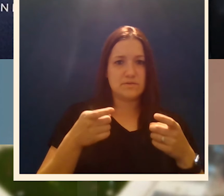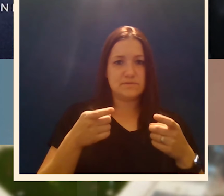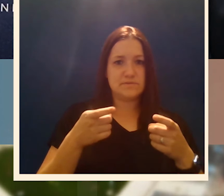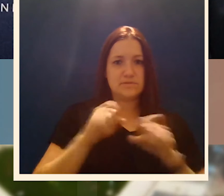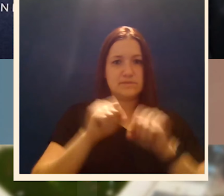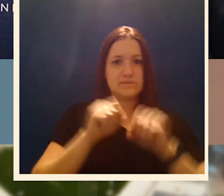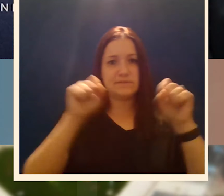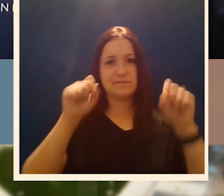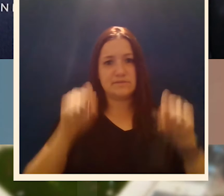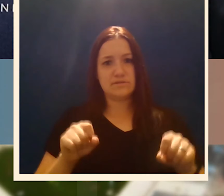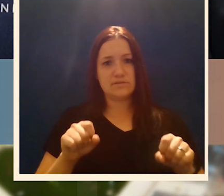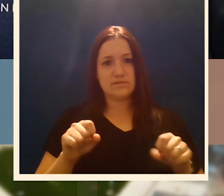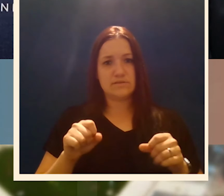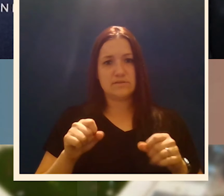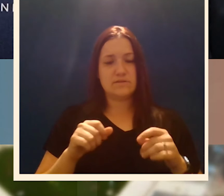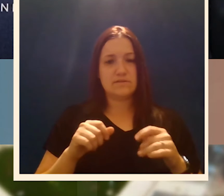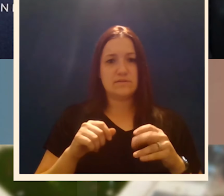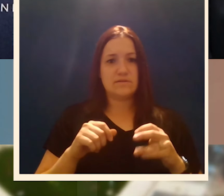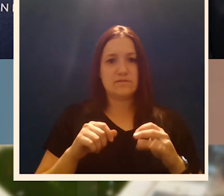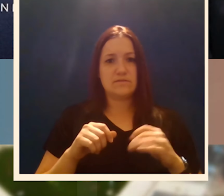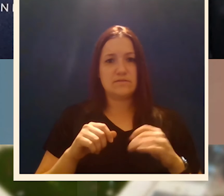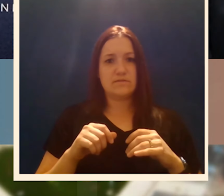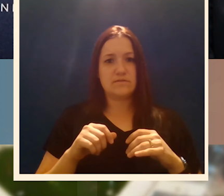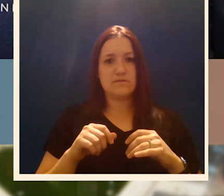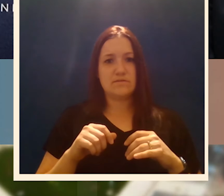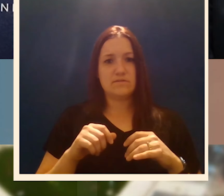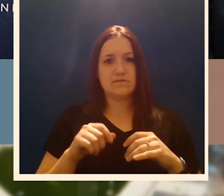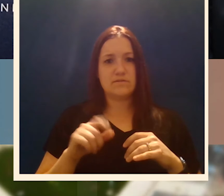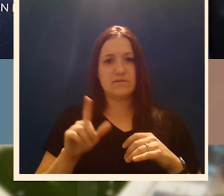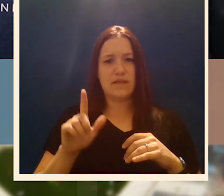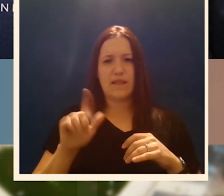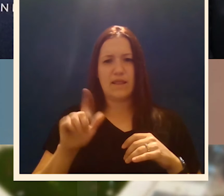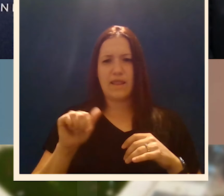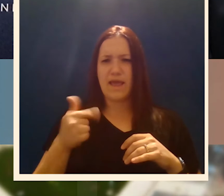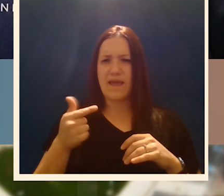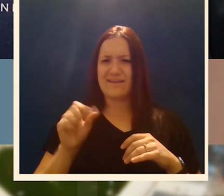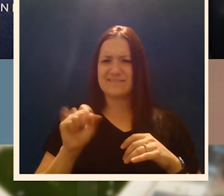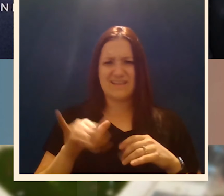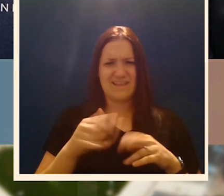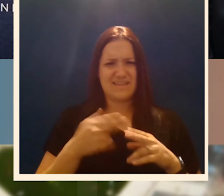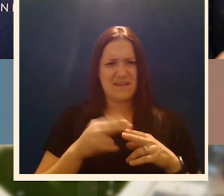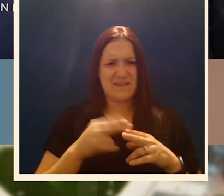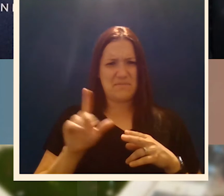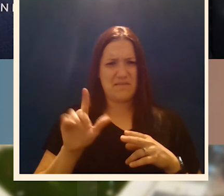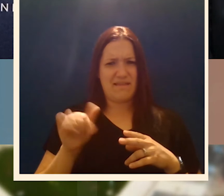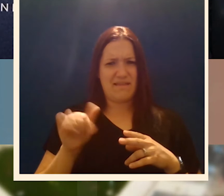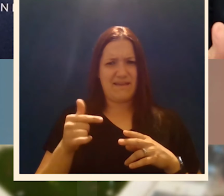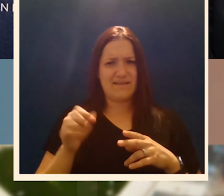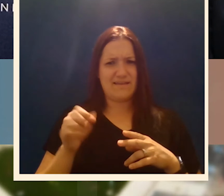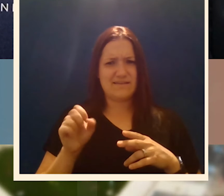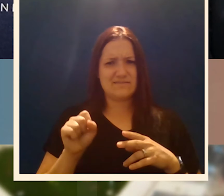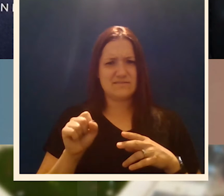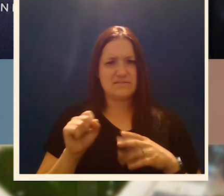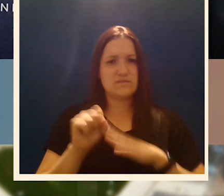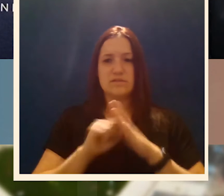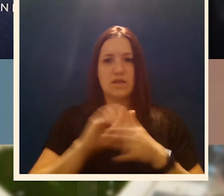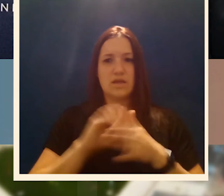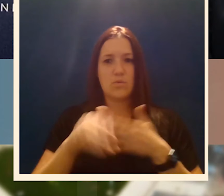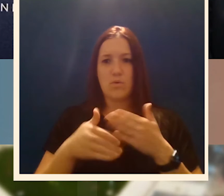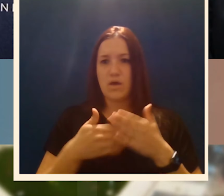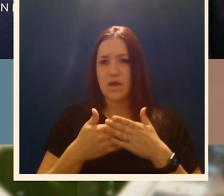system and enterprise, and I don't know if it's LAGS, is that the name of it? It's statewide and maybe